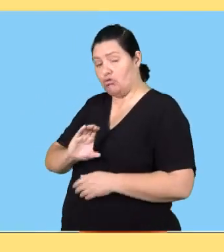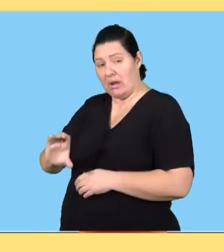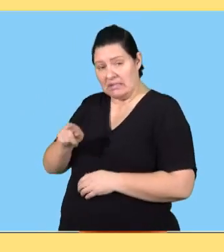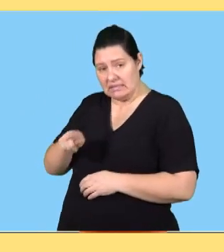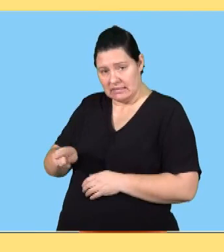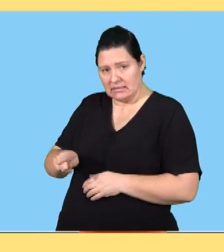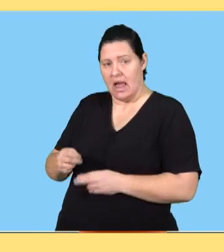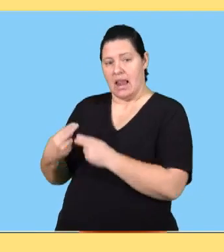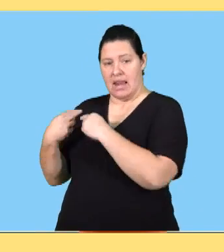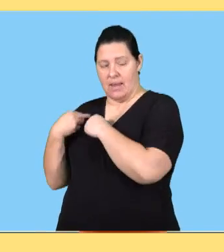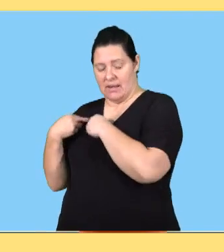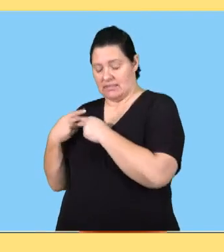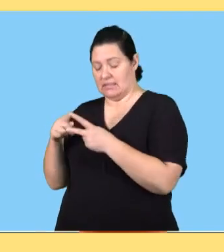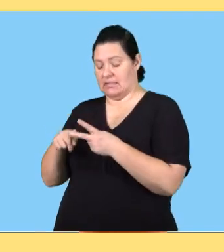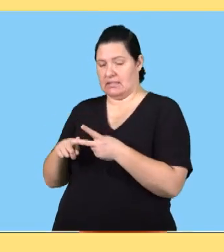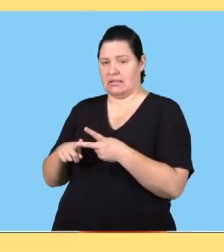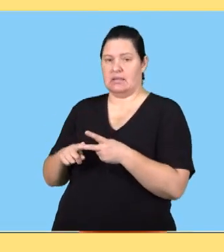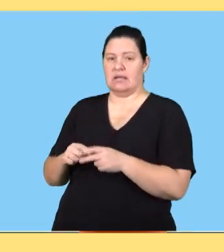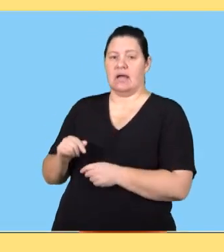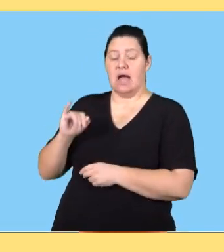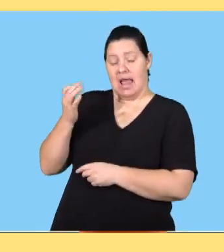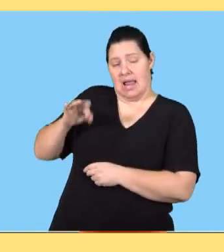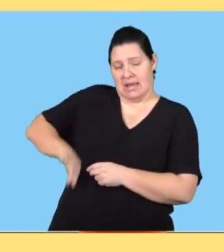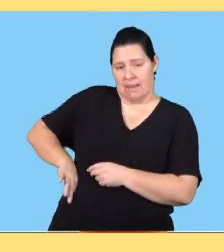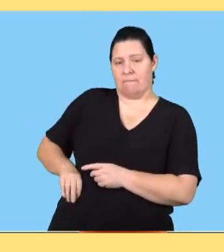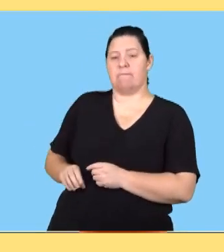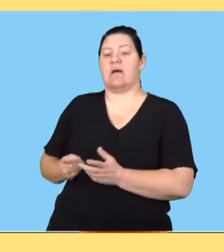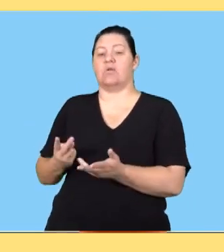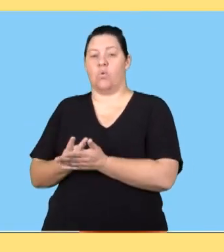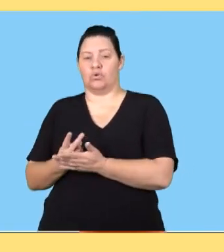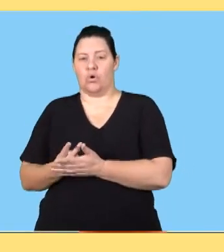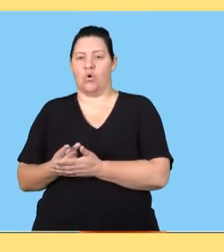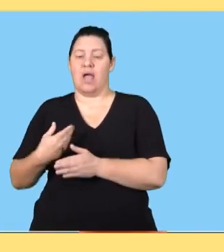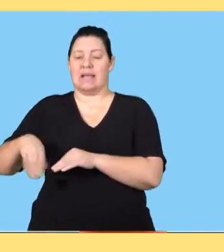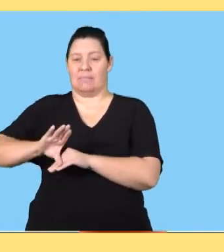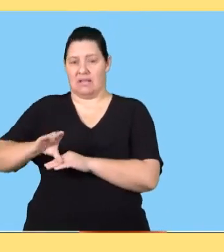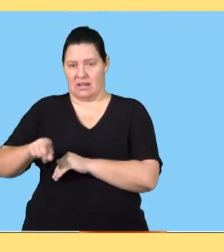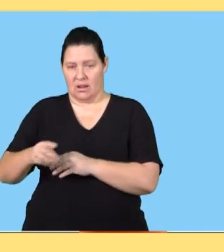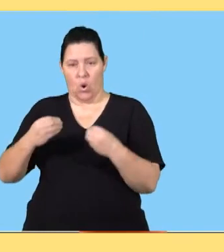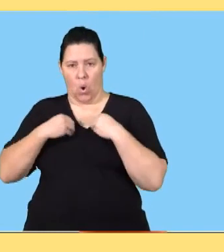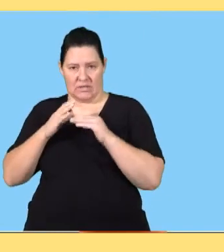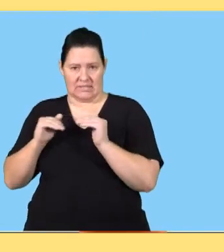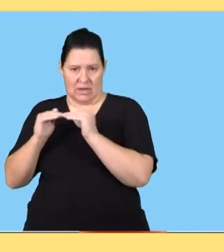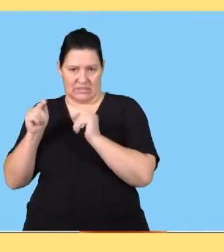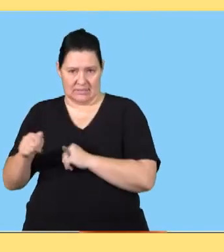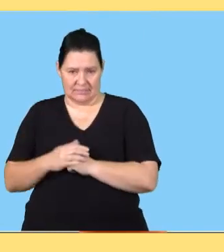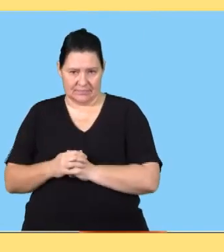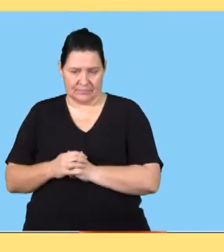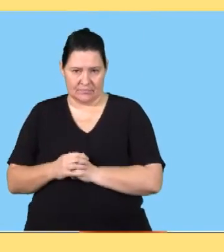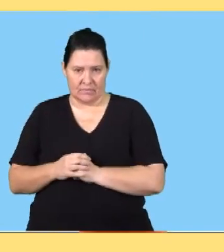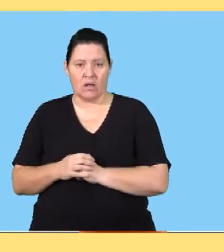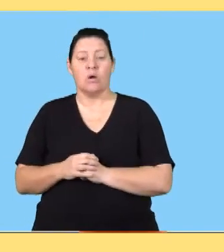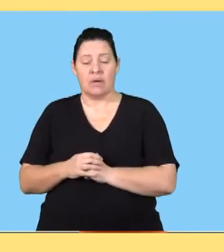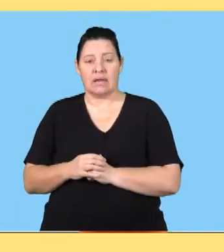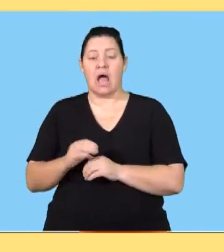you credit your liabilities. The I is income and the C is capital. We're talking owner's equity.